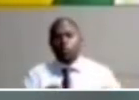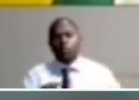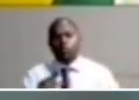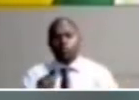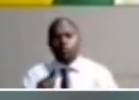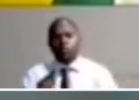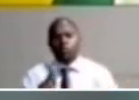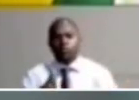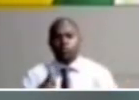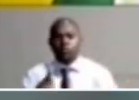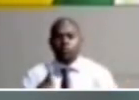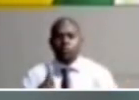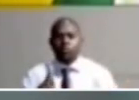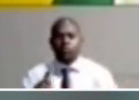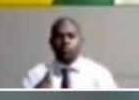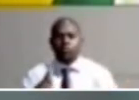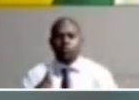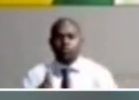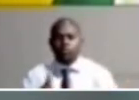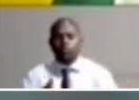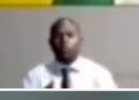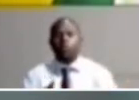tukutukus or bicycles in the curfew hours.